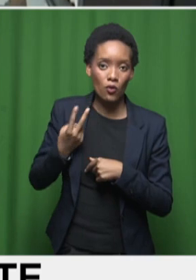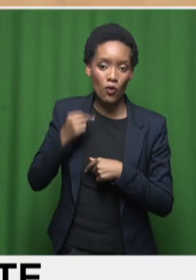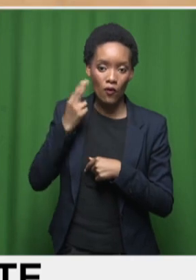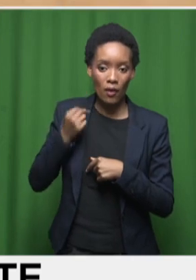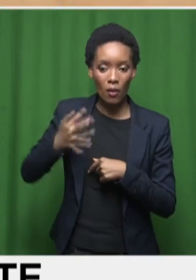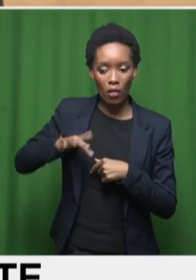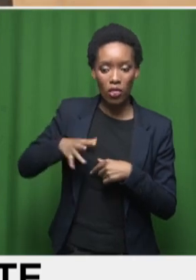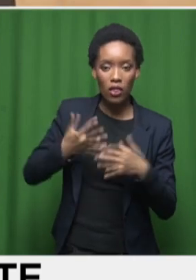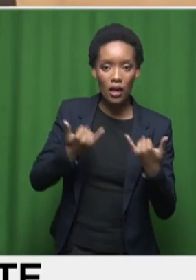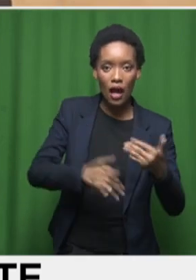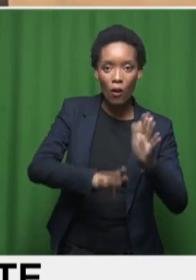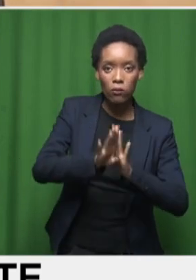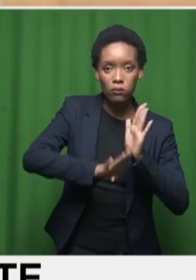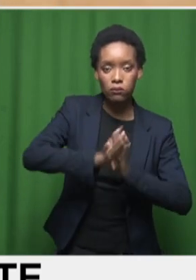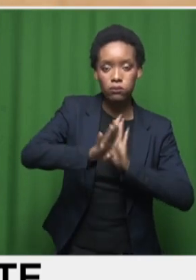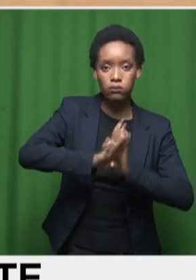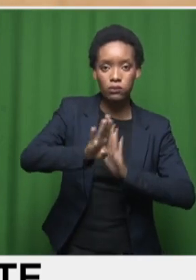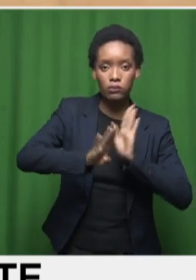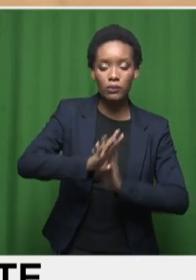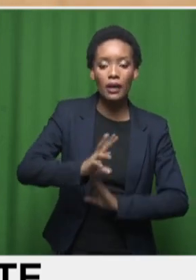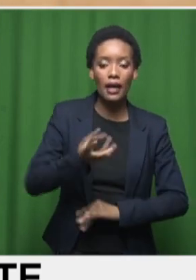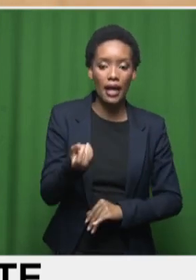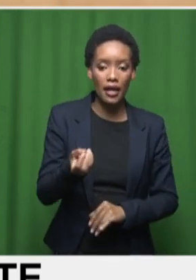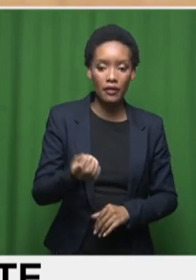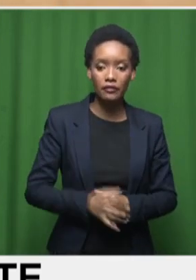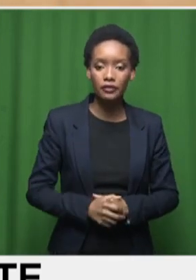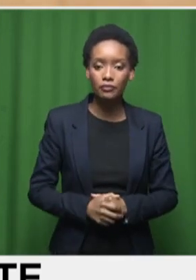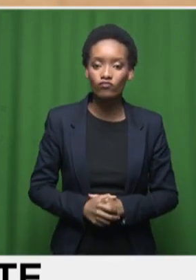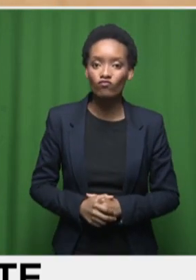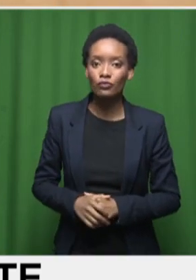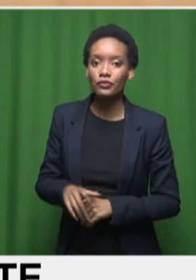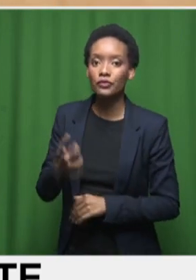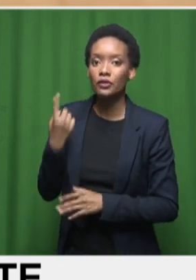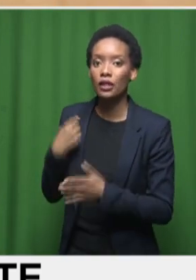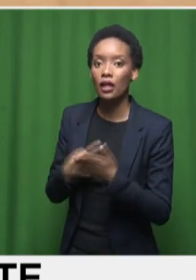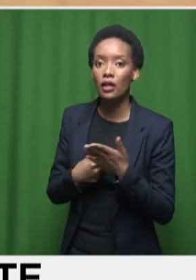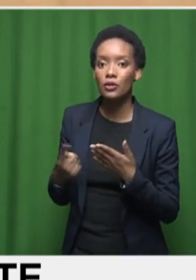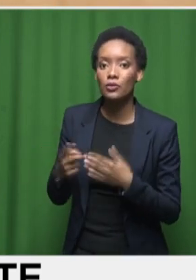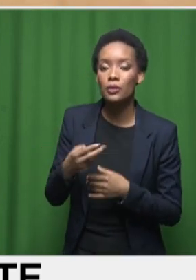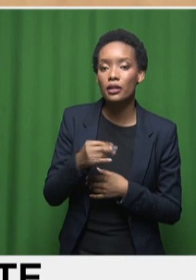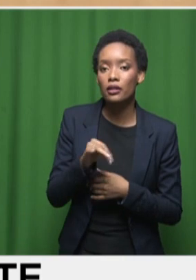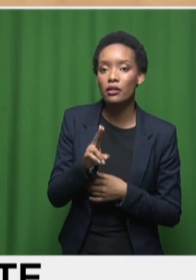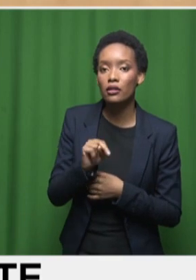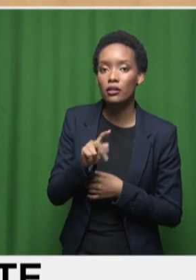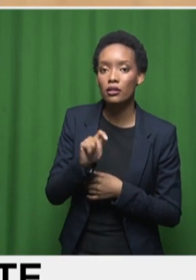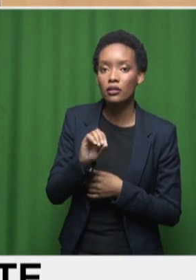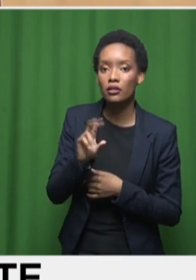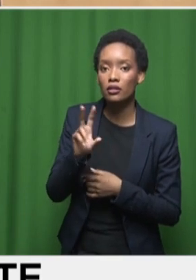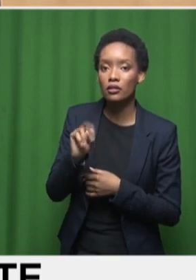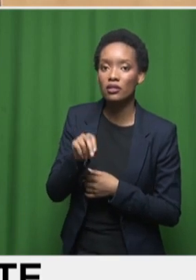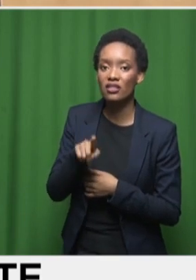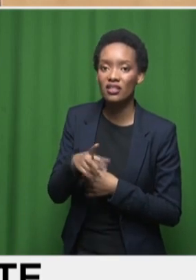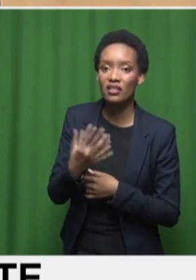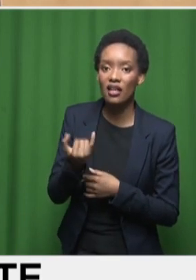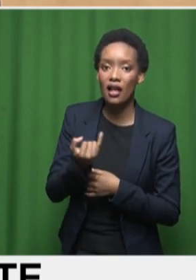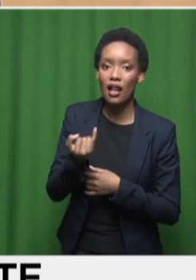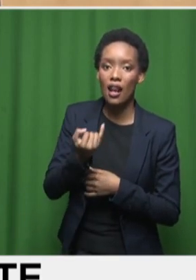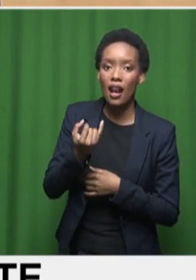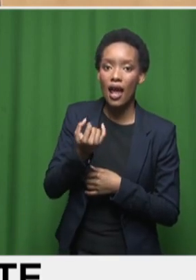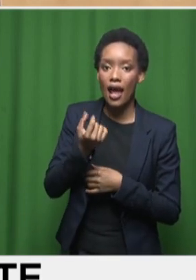So looking at that, last week we saw Geoffrey Hinton, who of course is widely regarded as the godfather